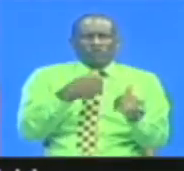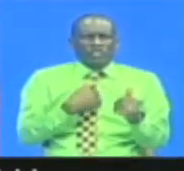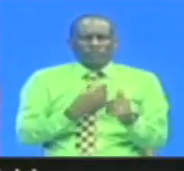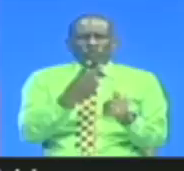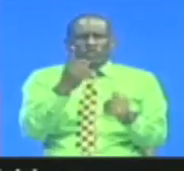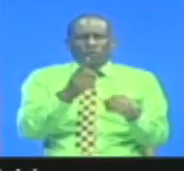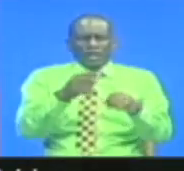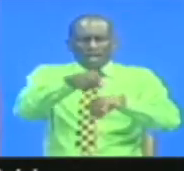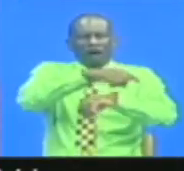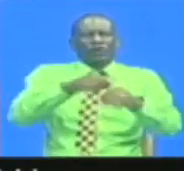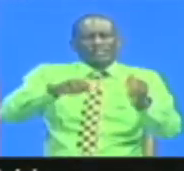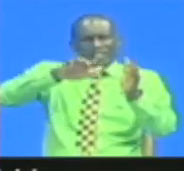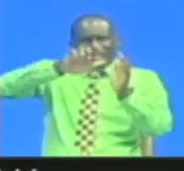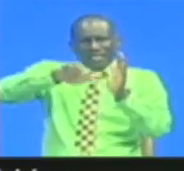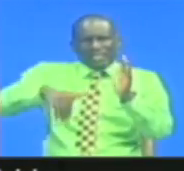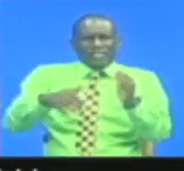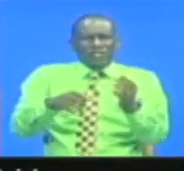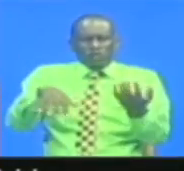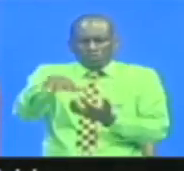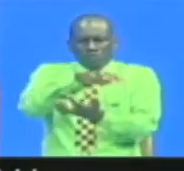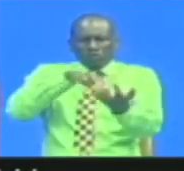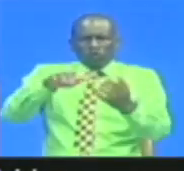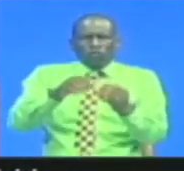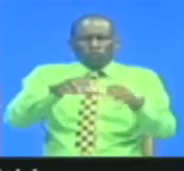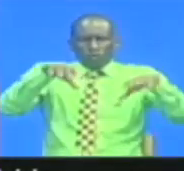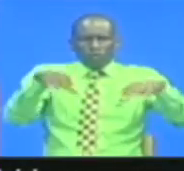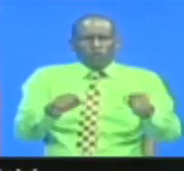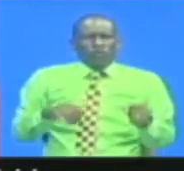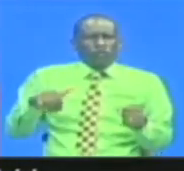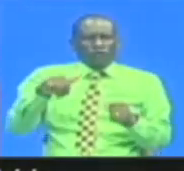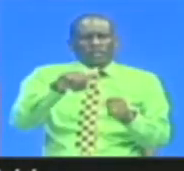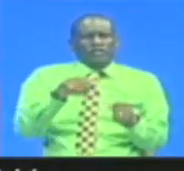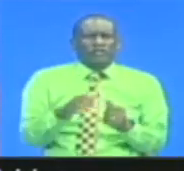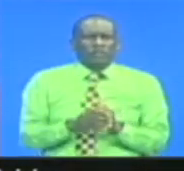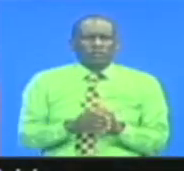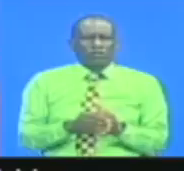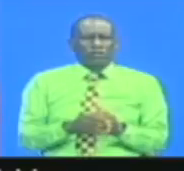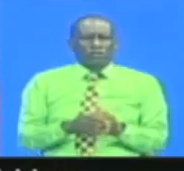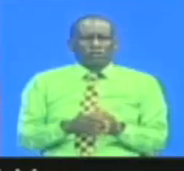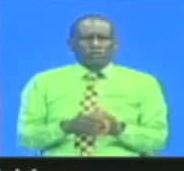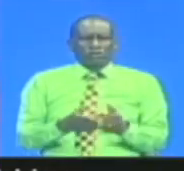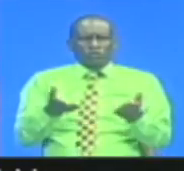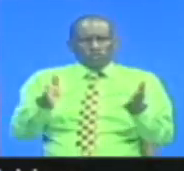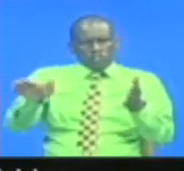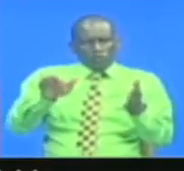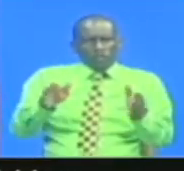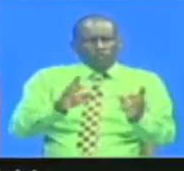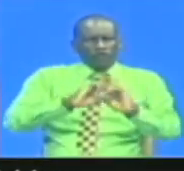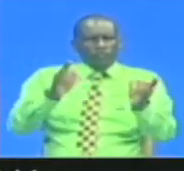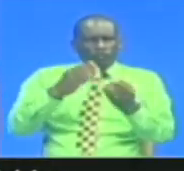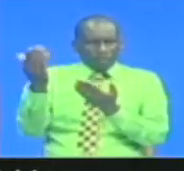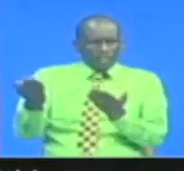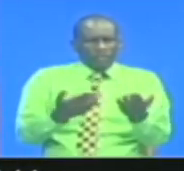21-hour delay owing to a mix-up in the booking of flights by the government. Coming here in the morning and not even being given a place